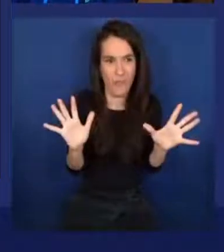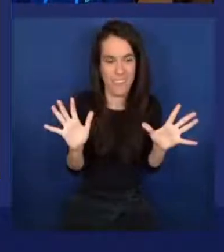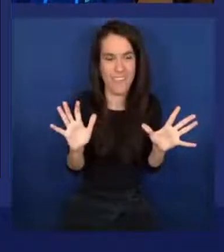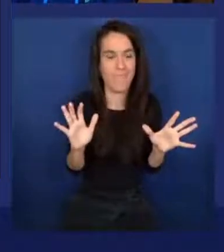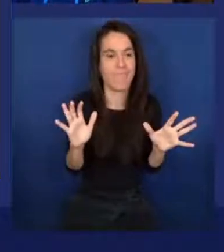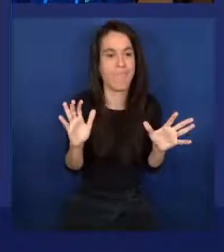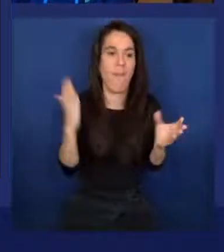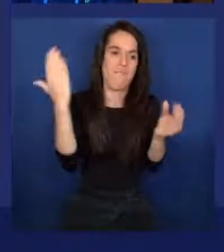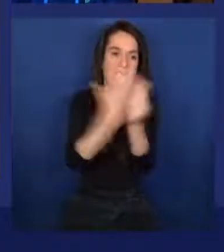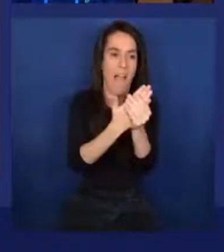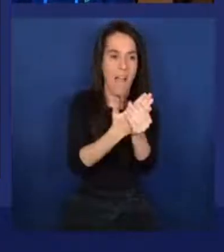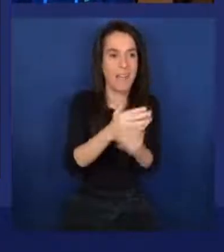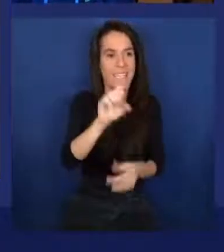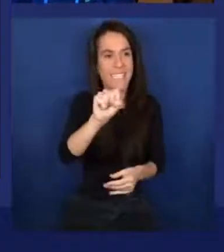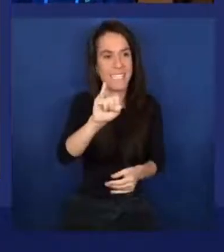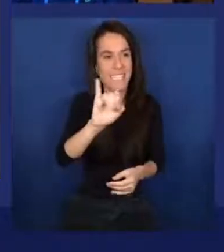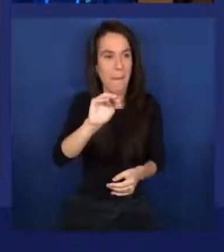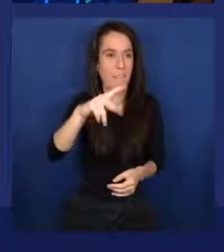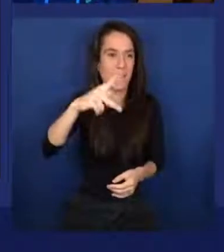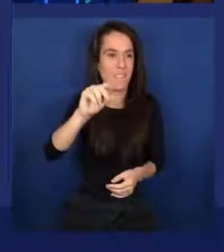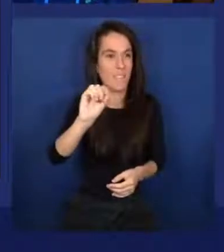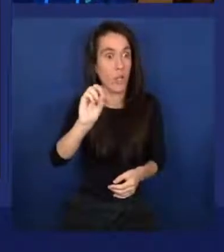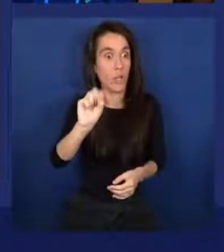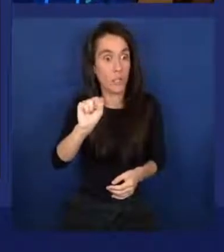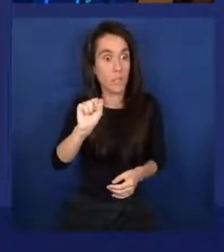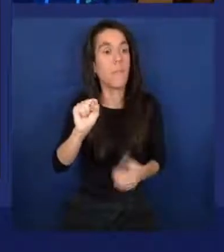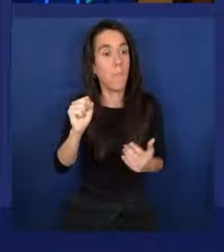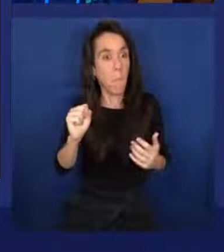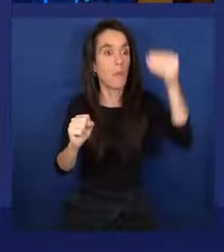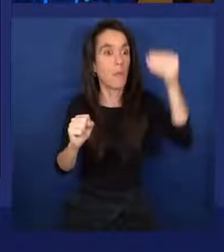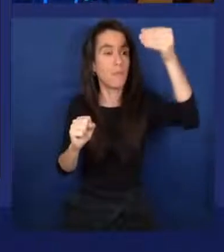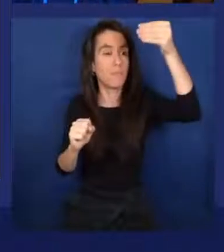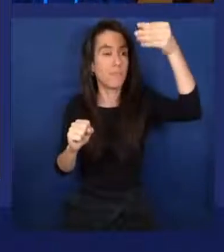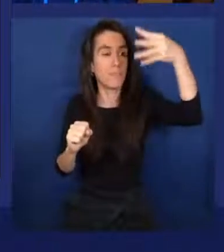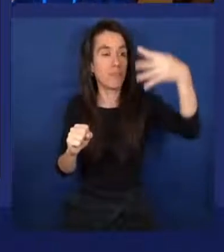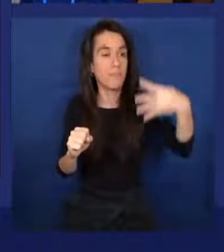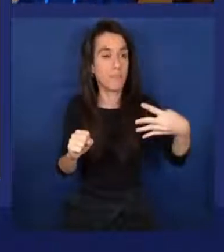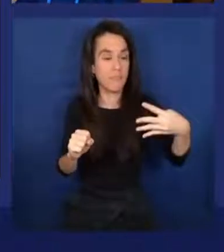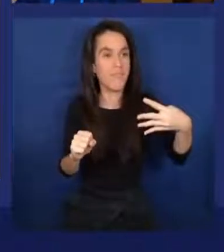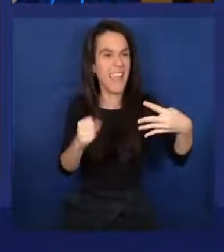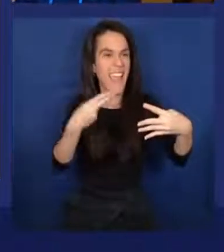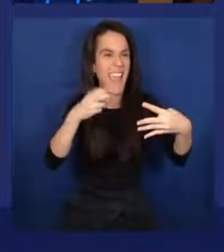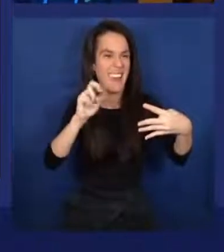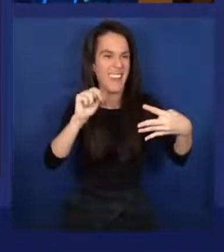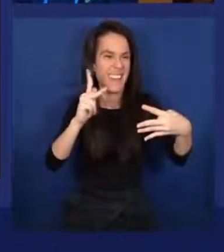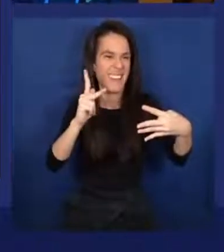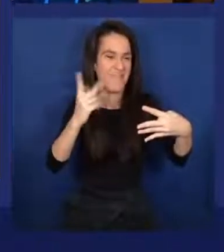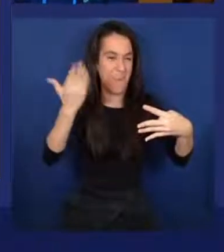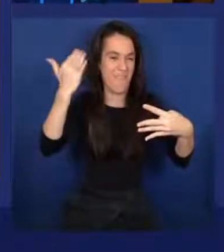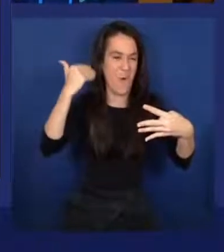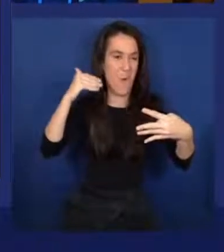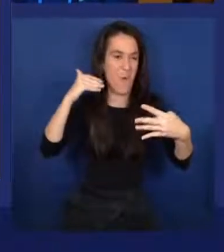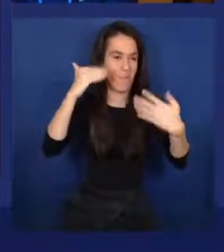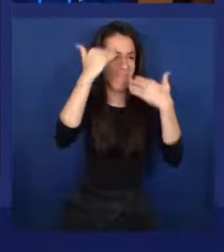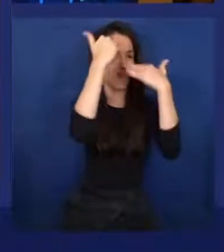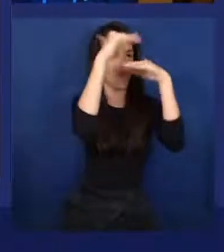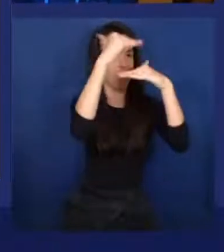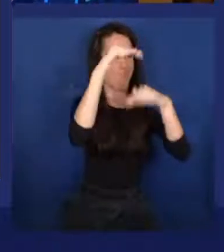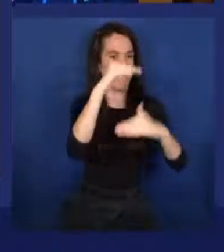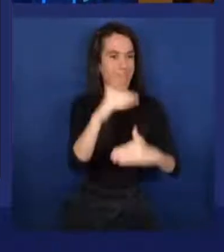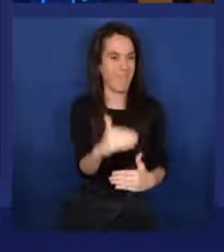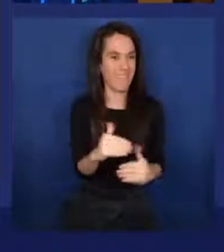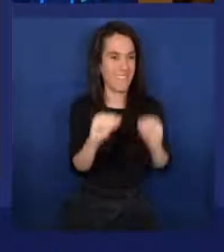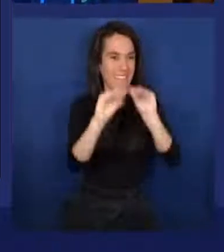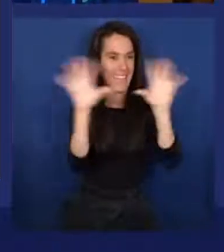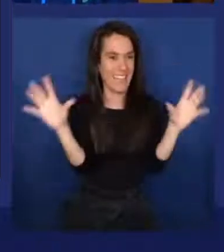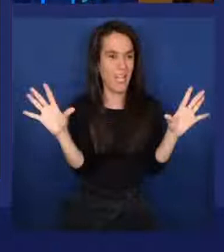We have the data set, and Hank already classified everything. So in this case, we're just going to do 2, and I'll tell